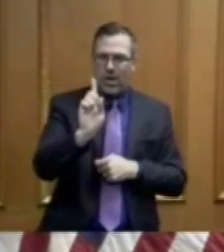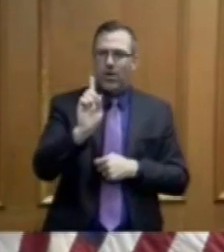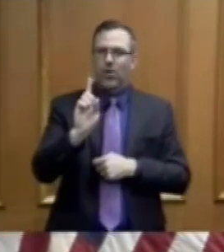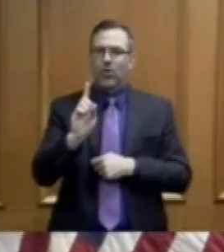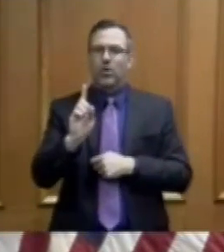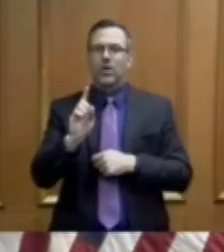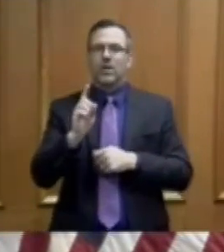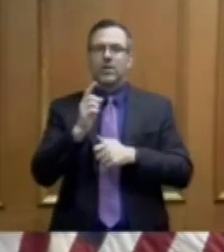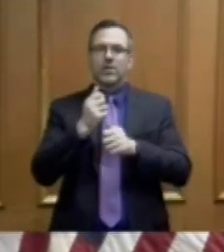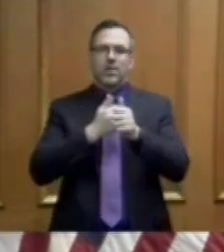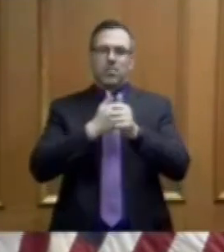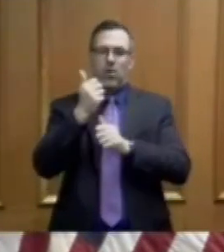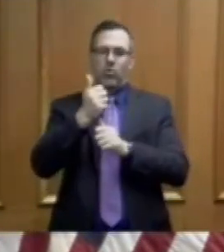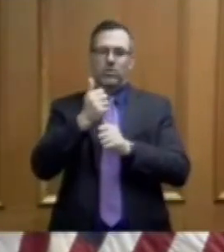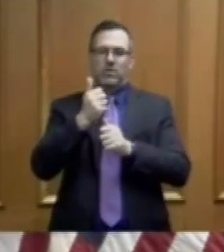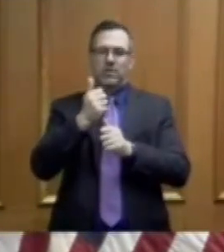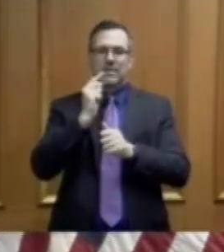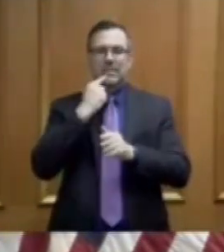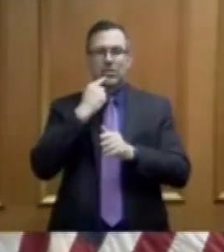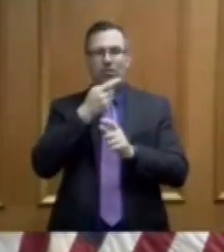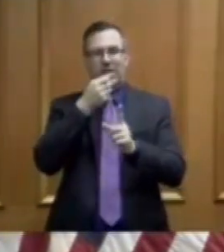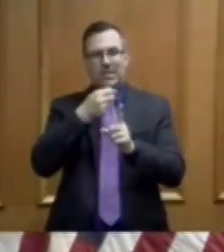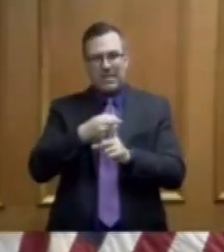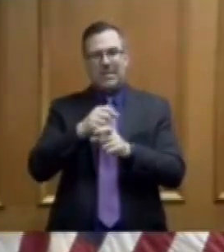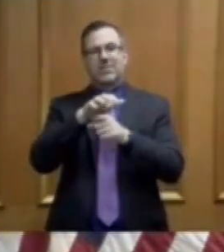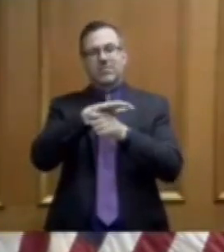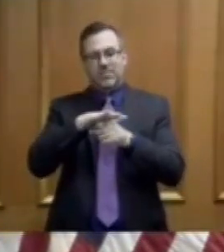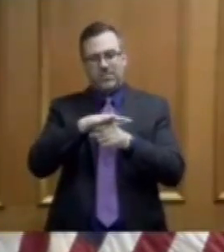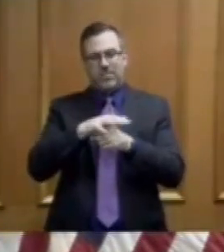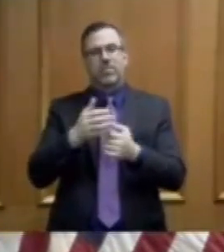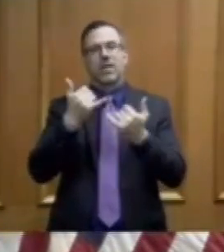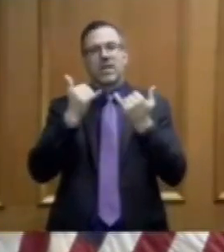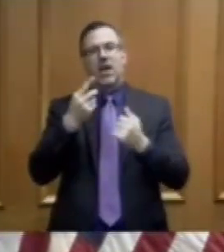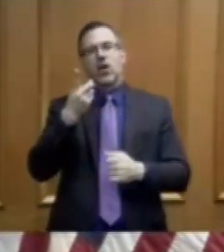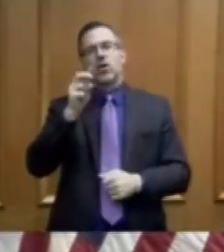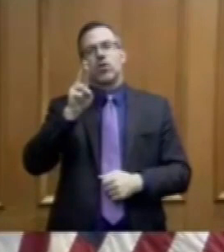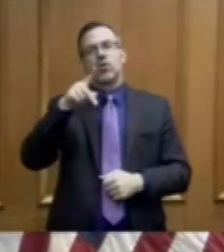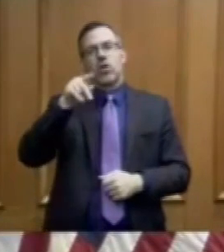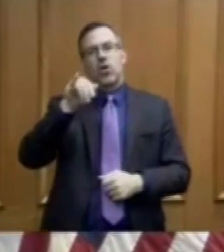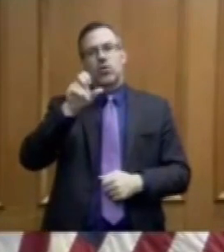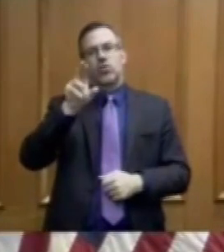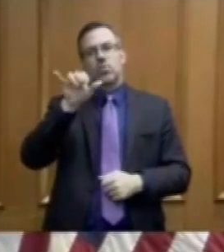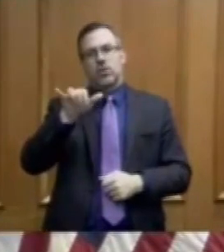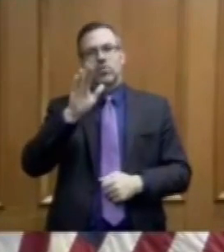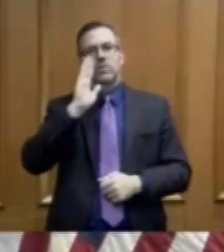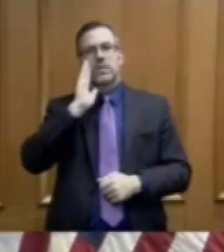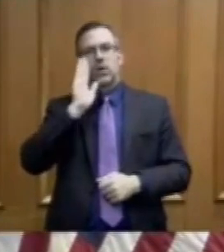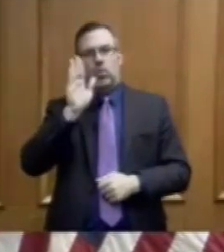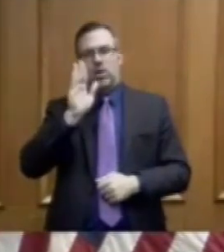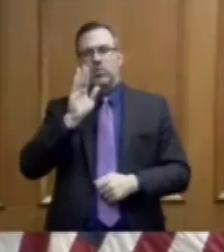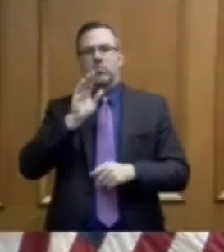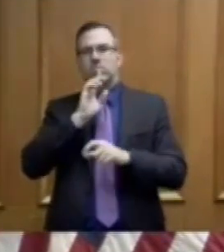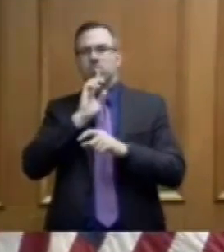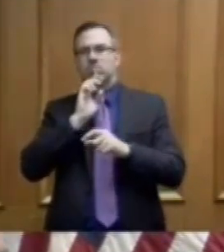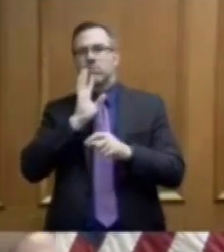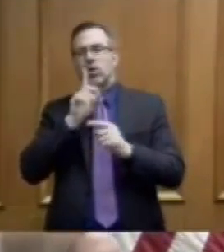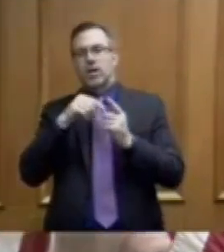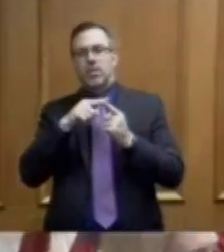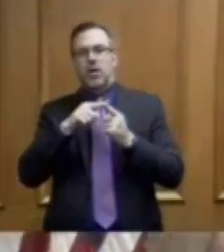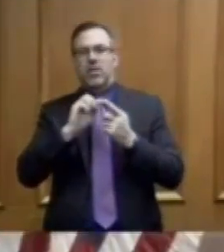our efforts are. Now, specifically on testing time turnaround for healthcare workers, I'll let Dr. Piercy address that.